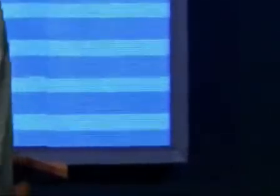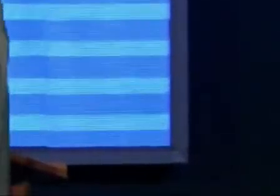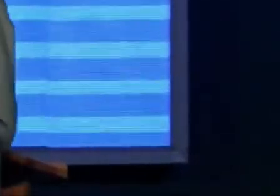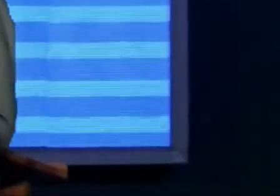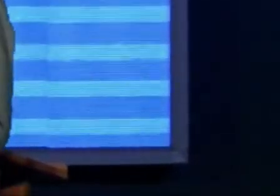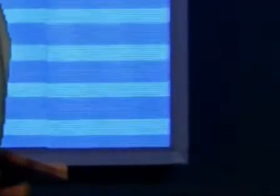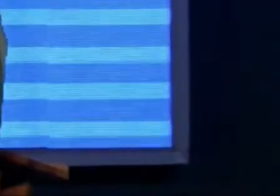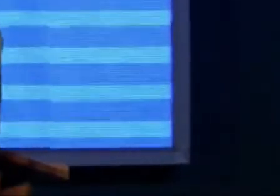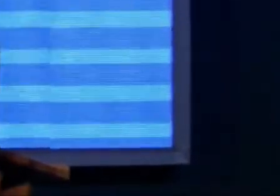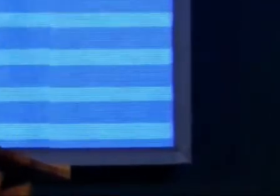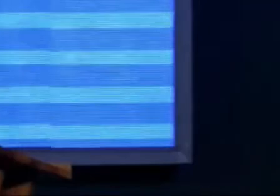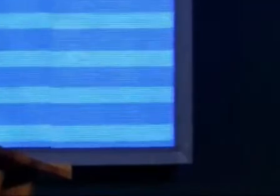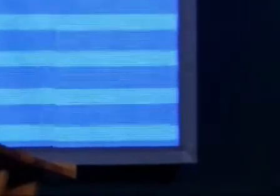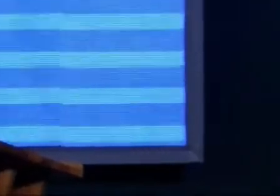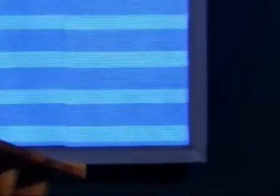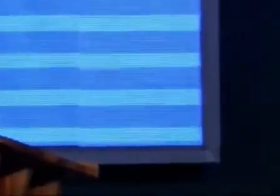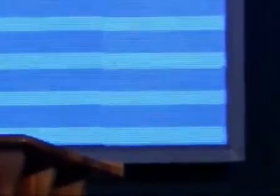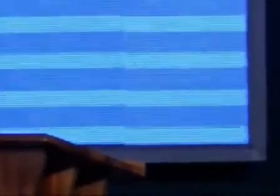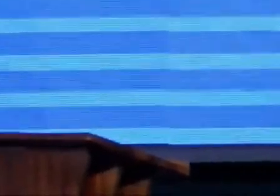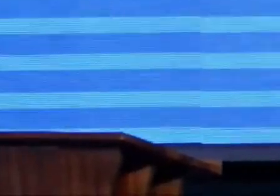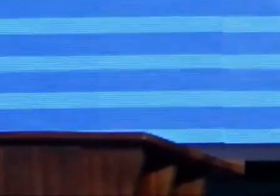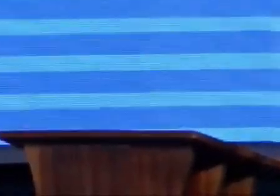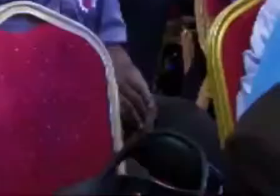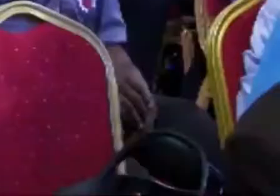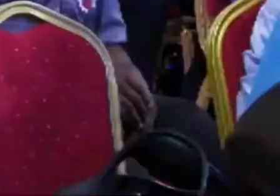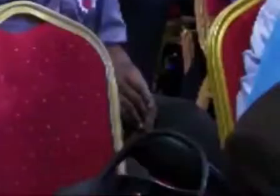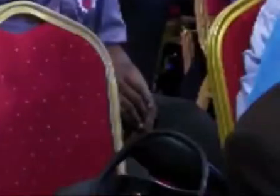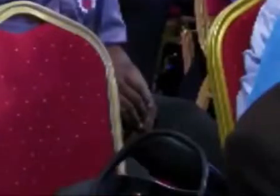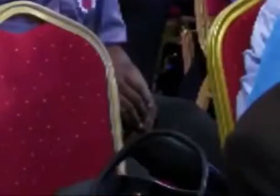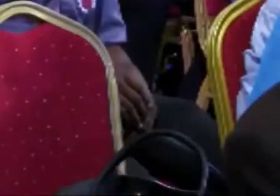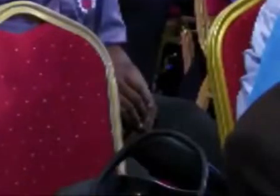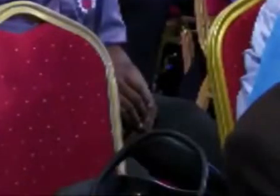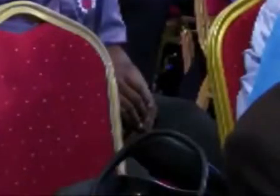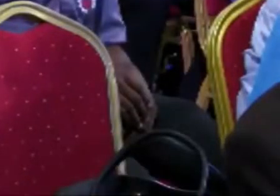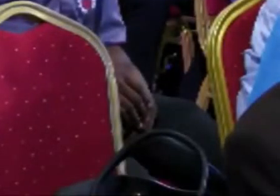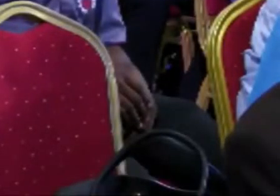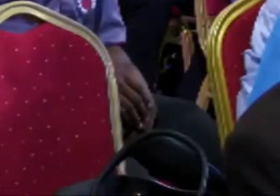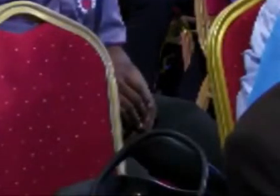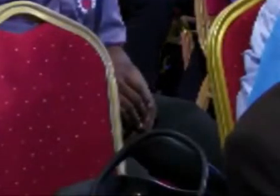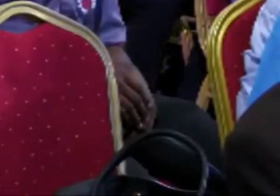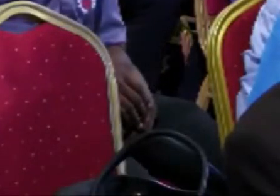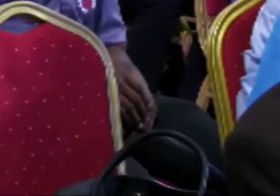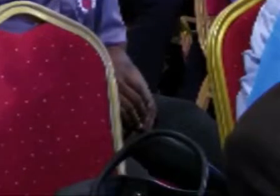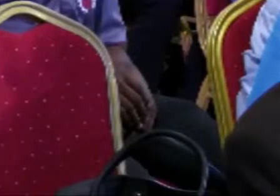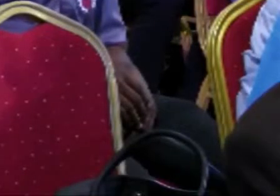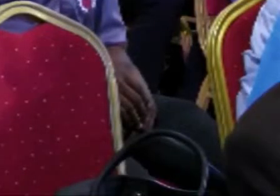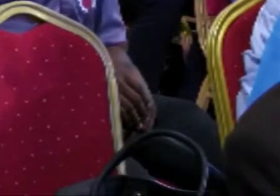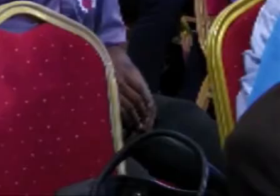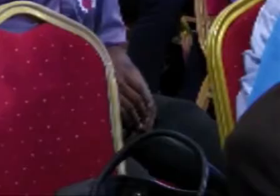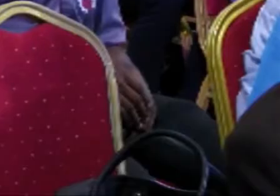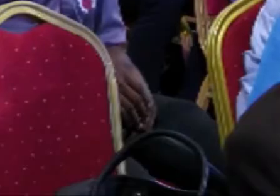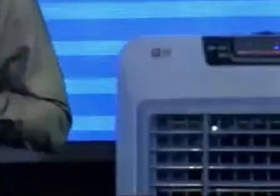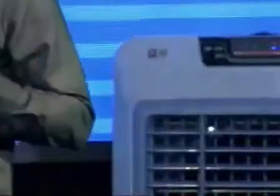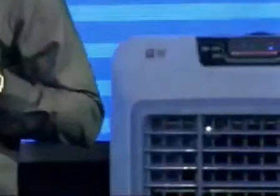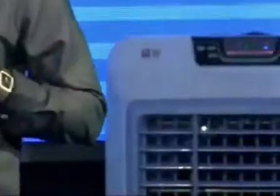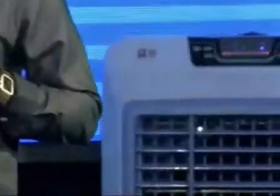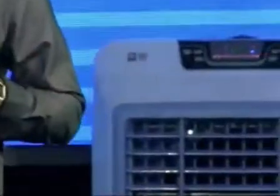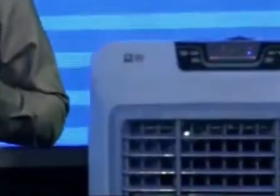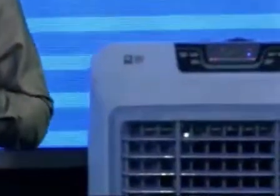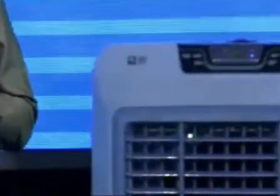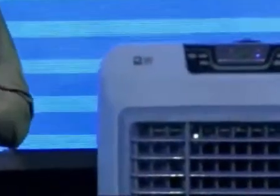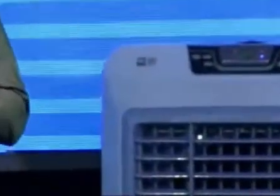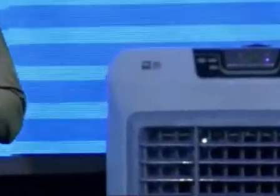these things, you realize that human beings have to be working. One of the things you notice about all ICGC churches, you